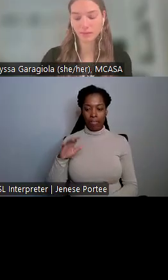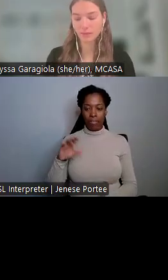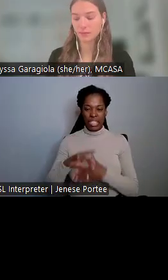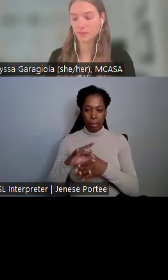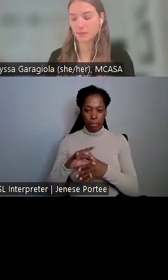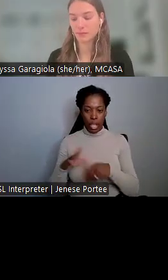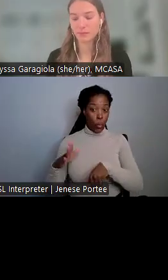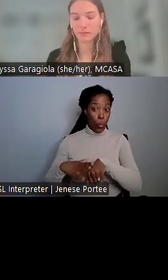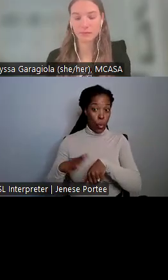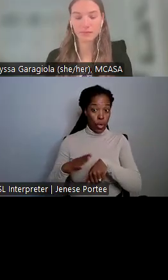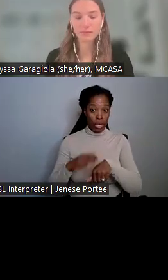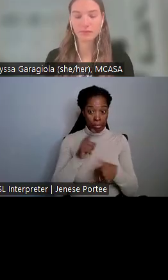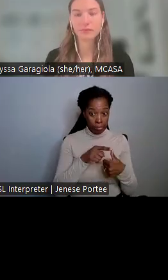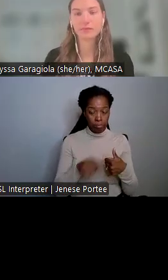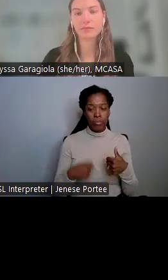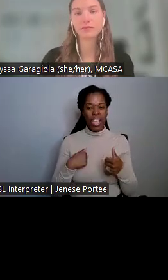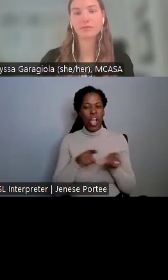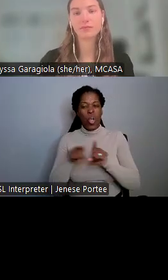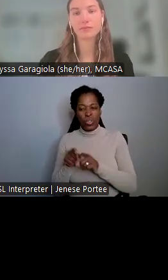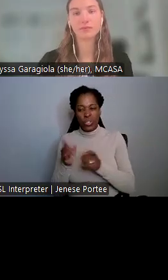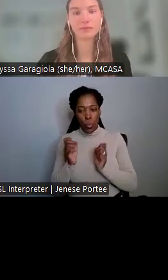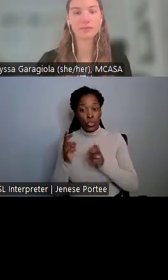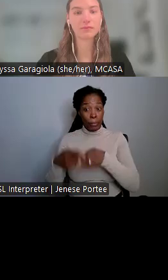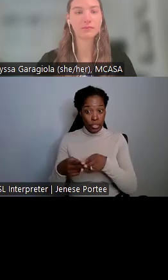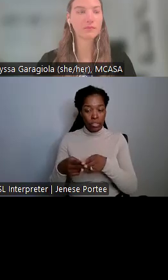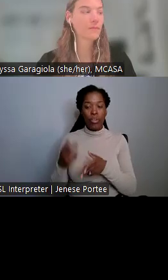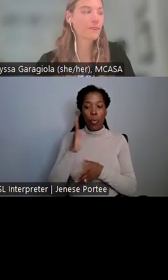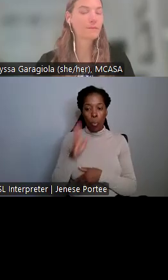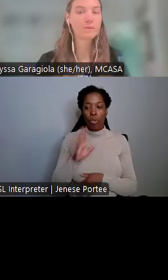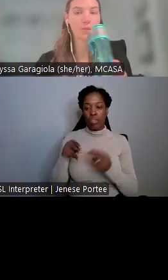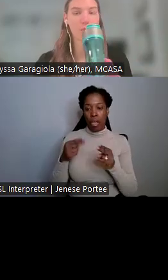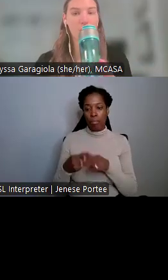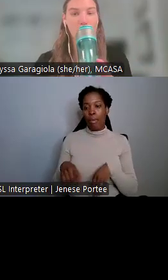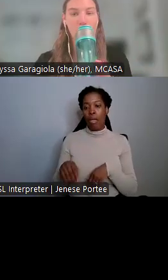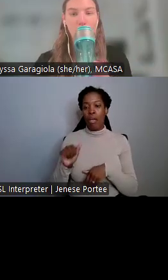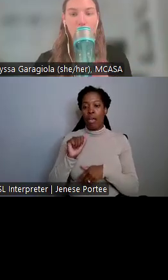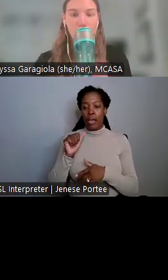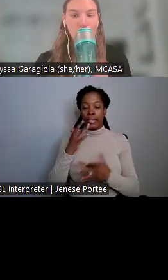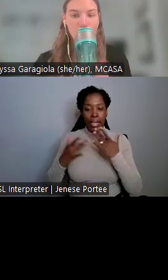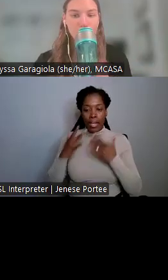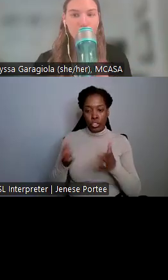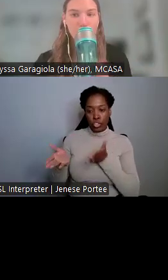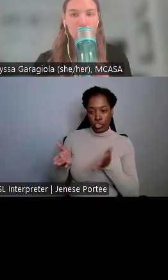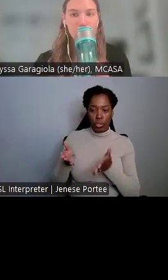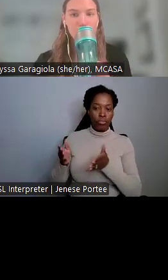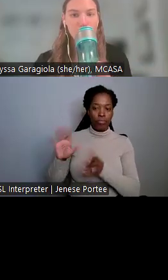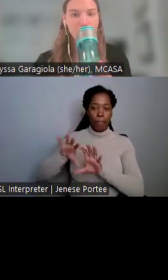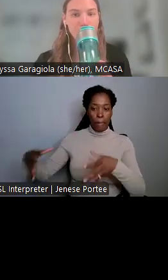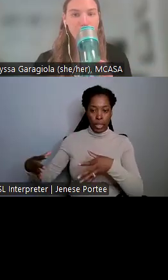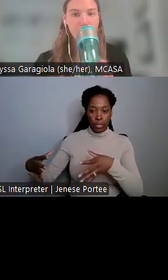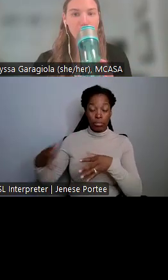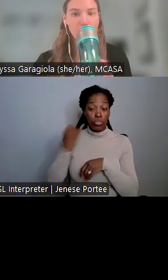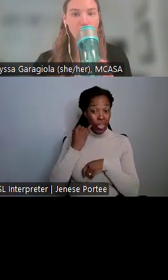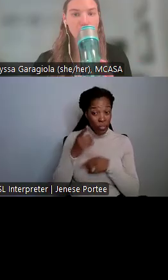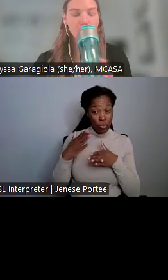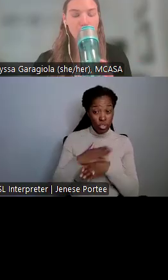just also mention we are going to be talking about underserved populations. So if you share some of the identities of the groups